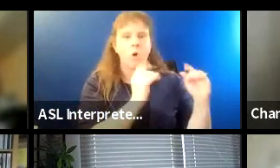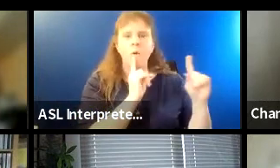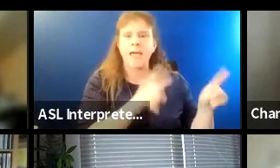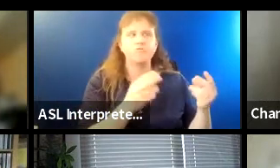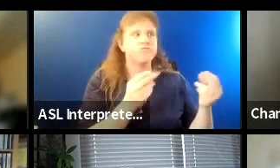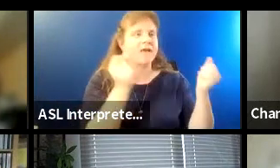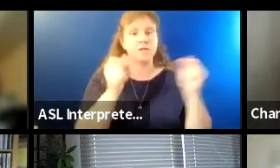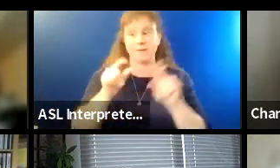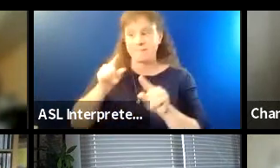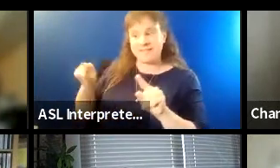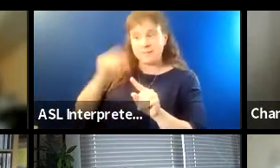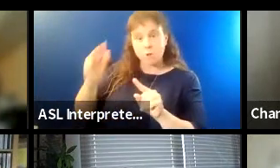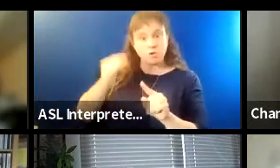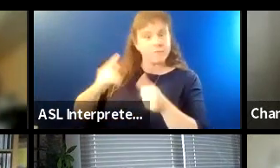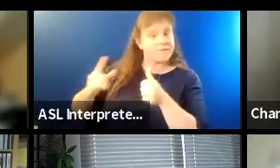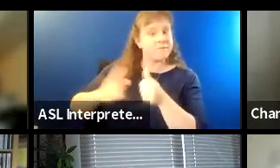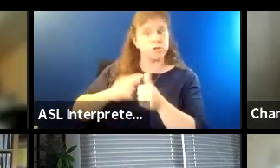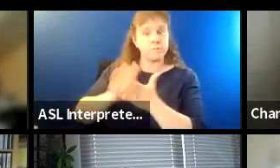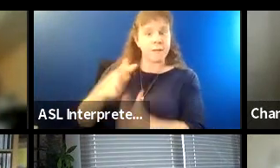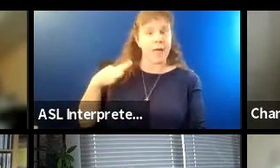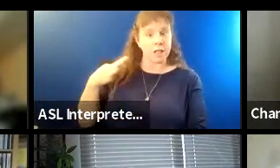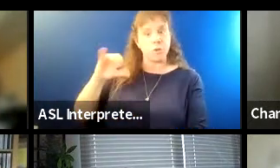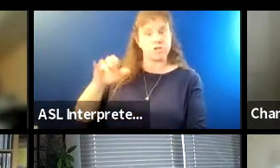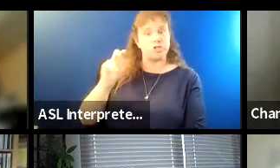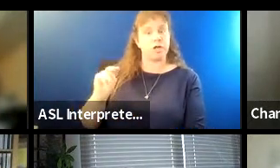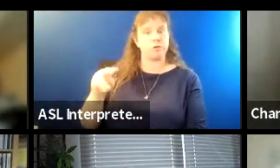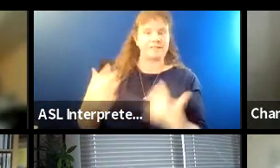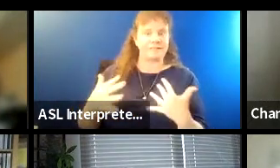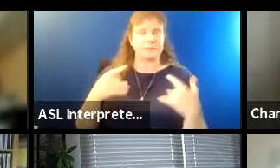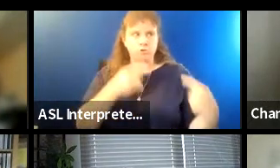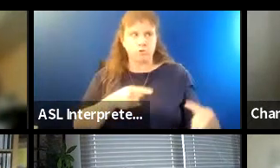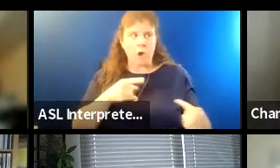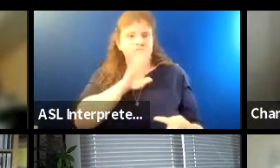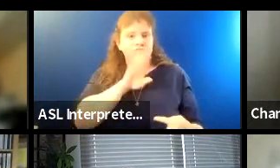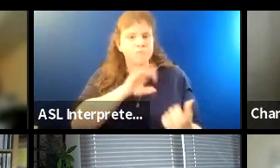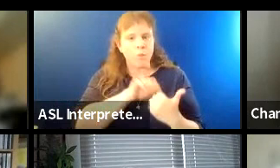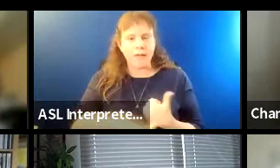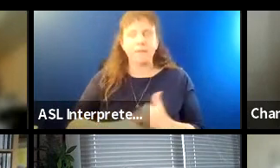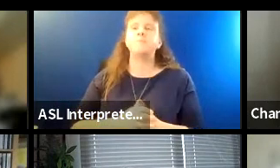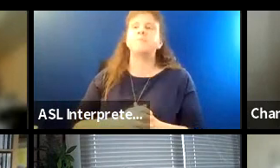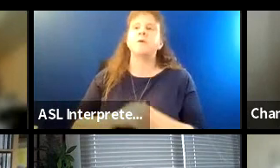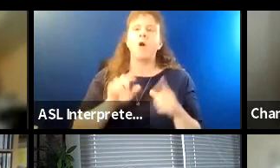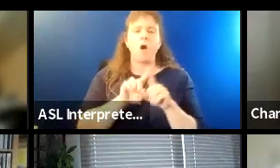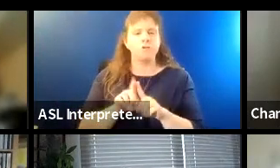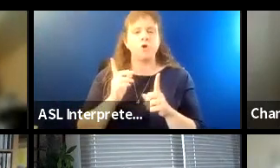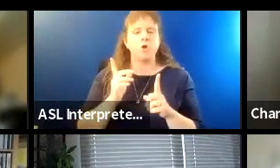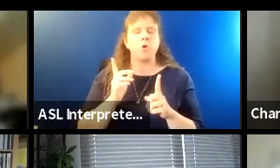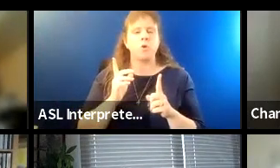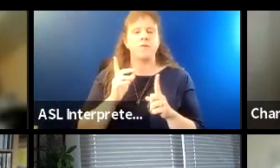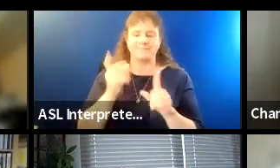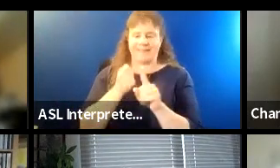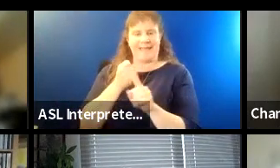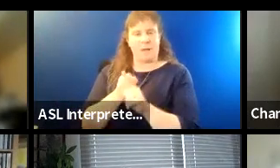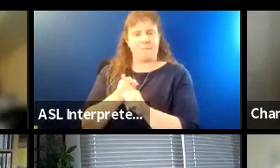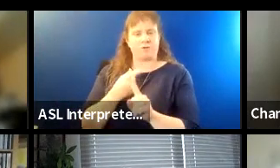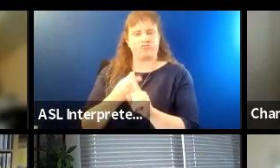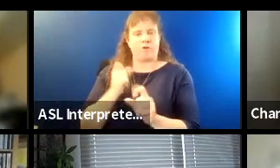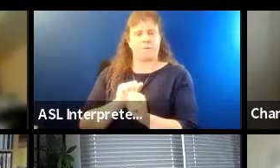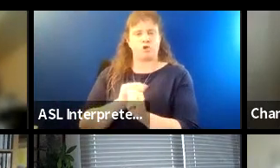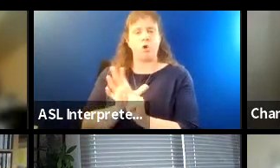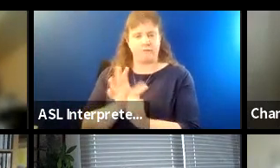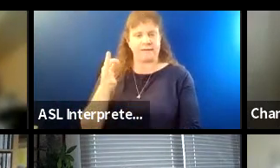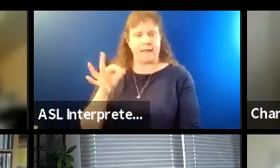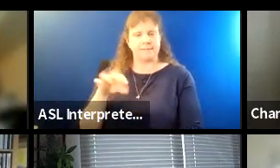rolling this out in January. And I think as a threshold and sort of a key matter, the impact of COVID-19 on our